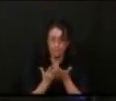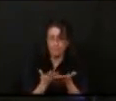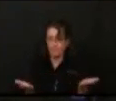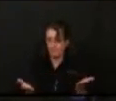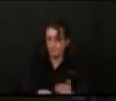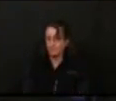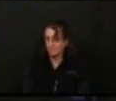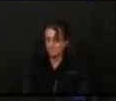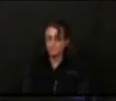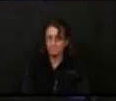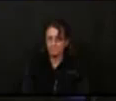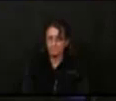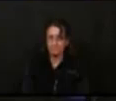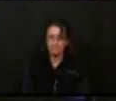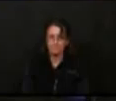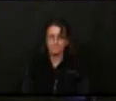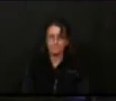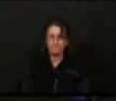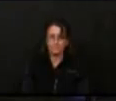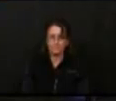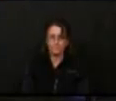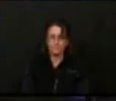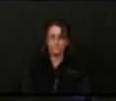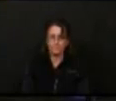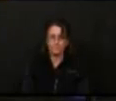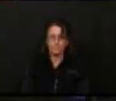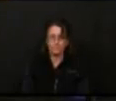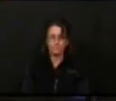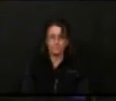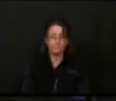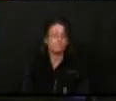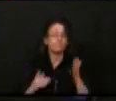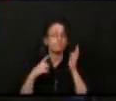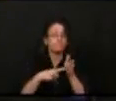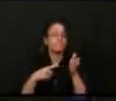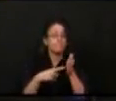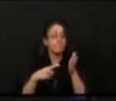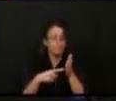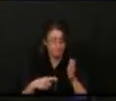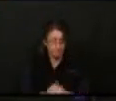At this point, it's been recommended that we purchase